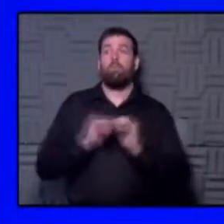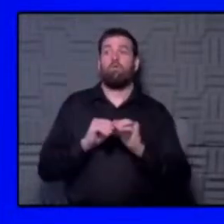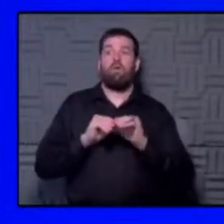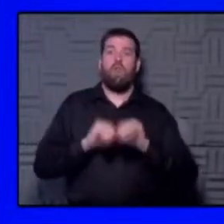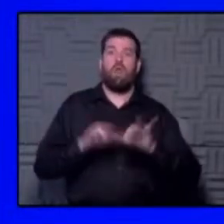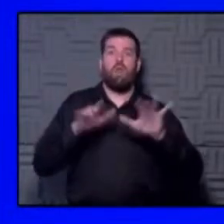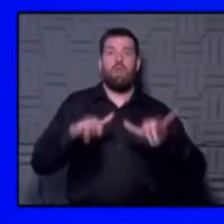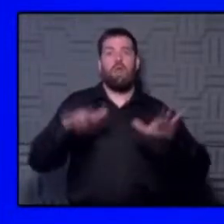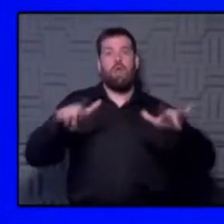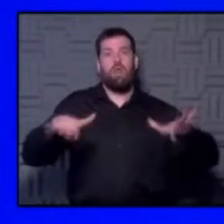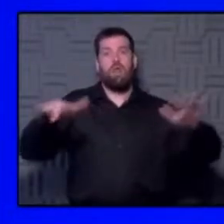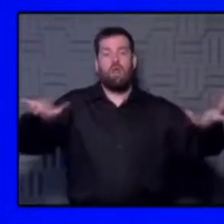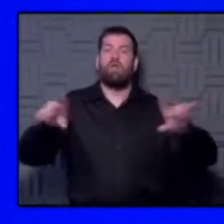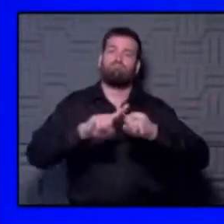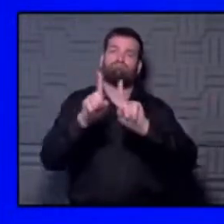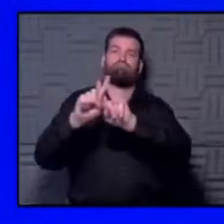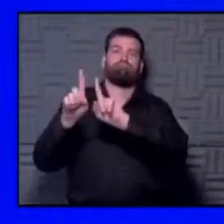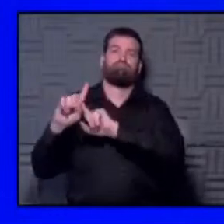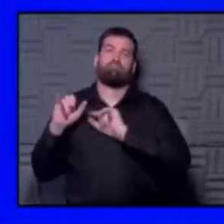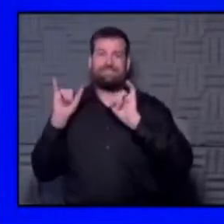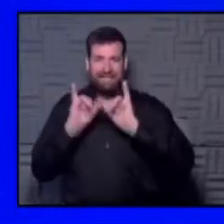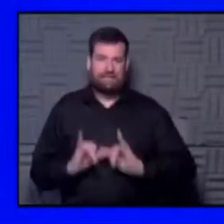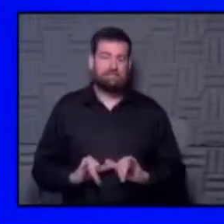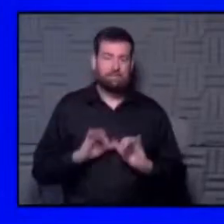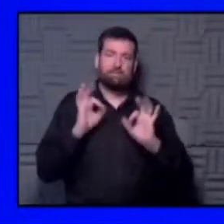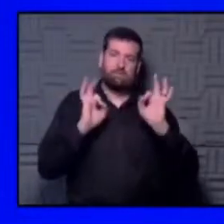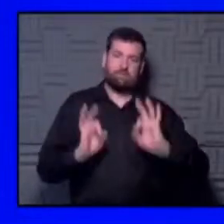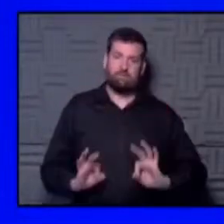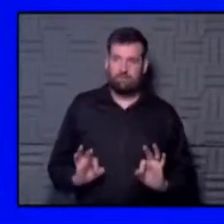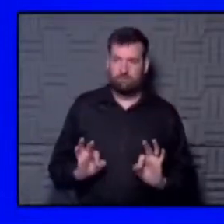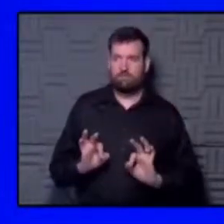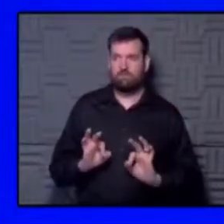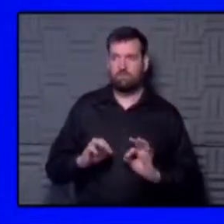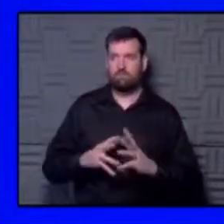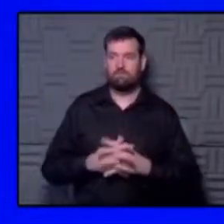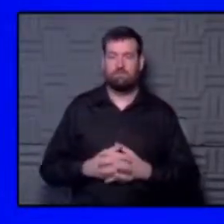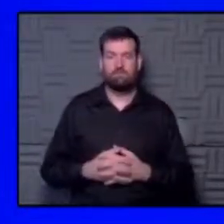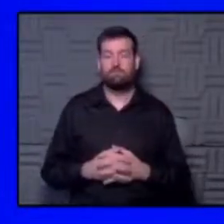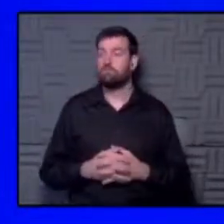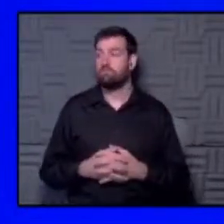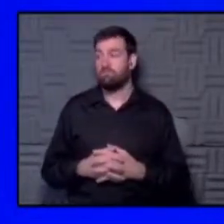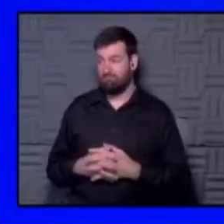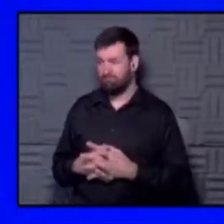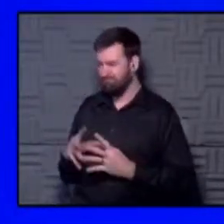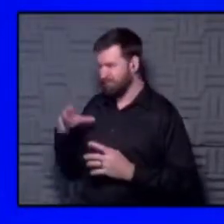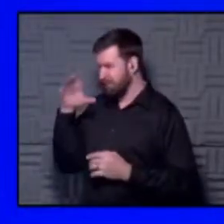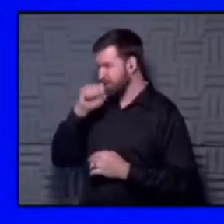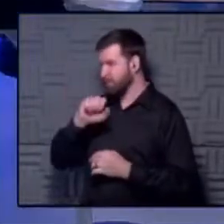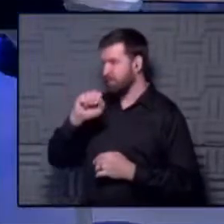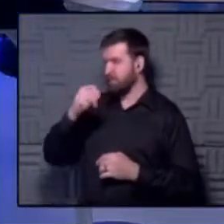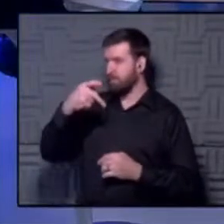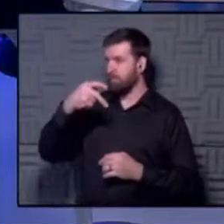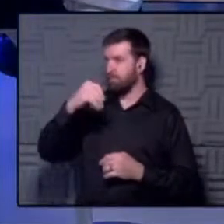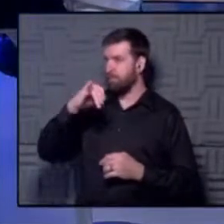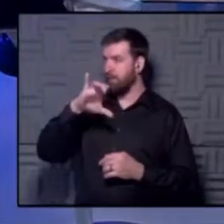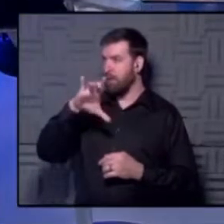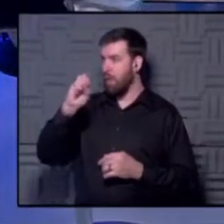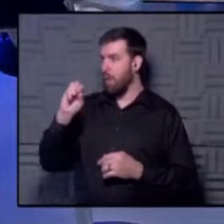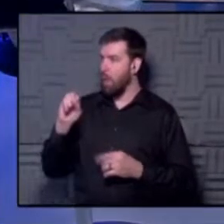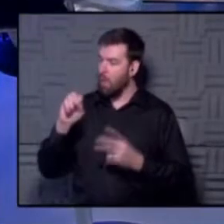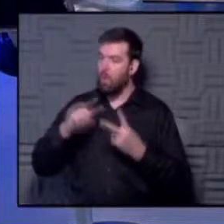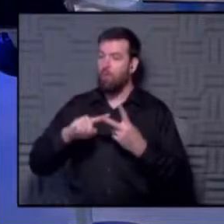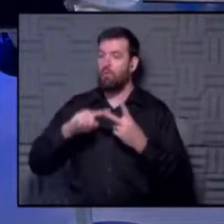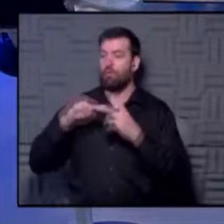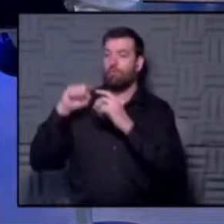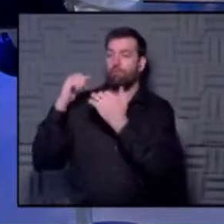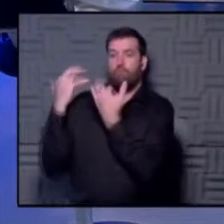and variability of sizes of particles that were able to come out and microaerosolize those. And I'm going to guess things like a piccolo or flute, which have a straight line,